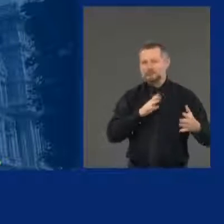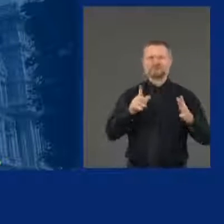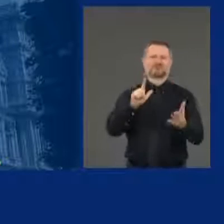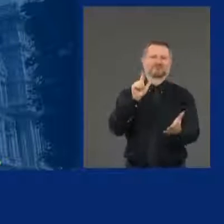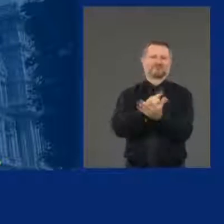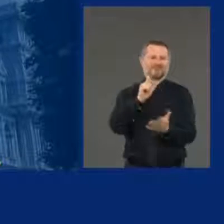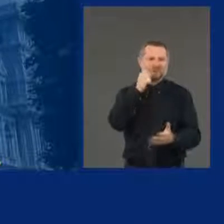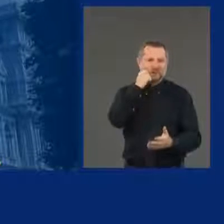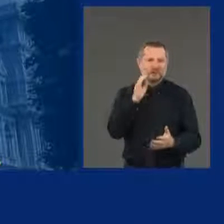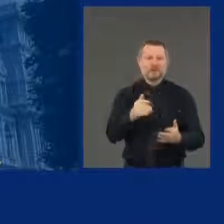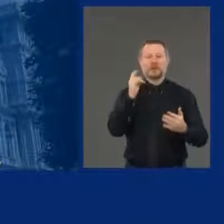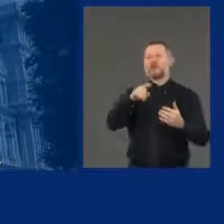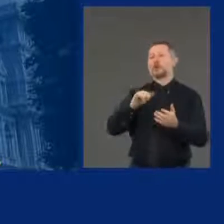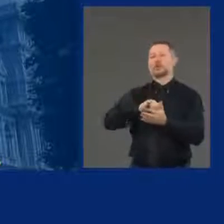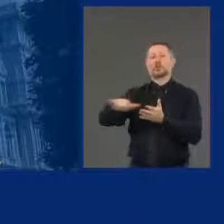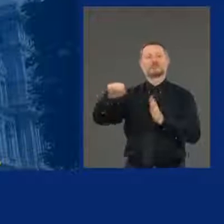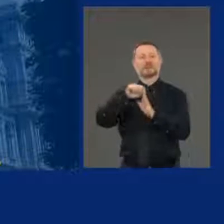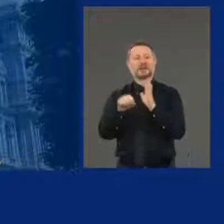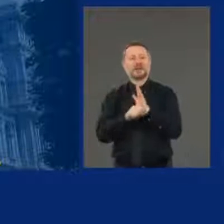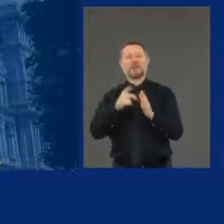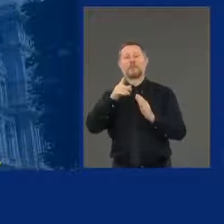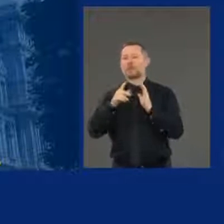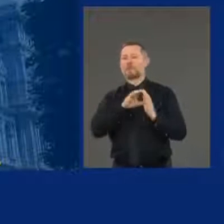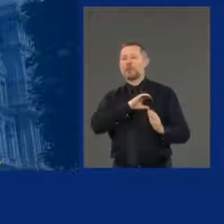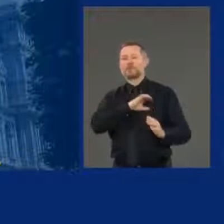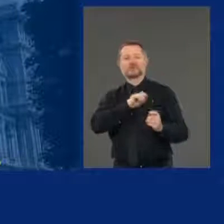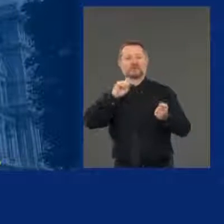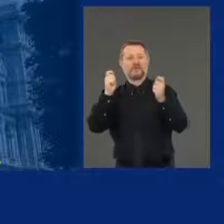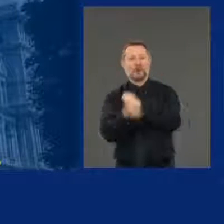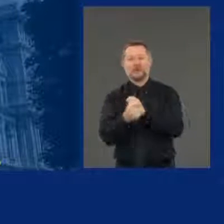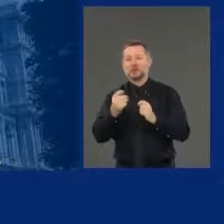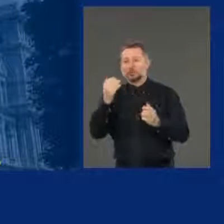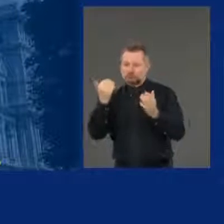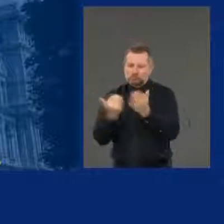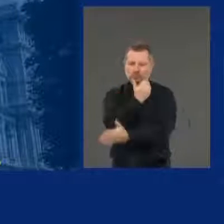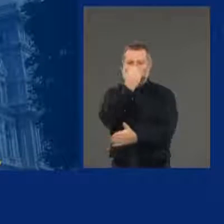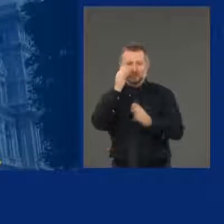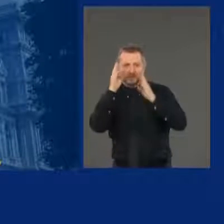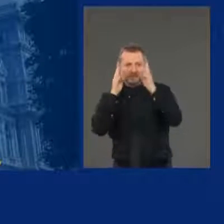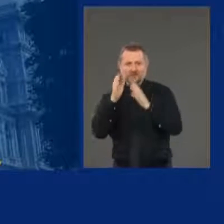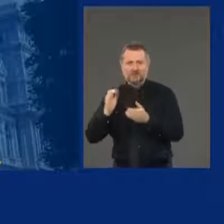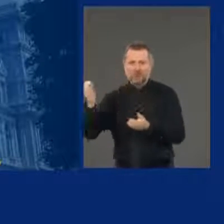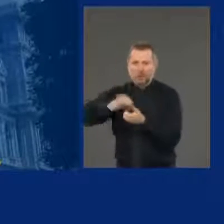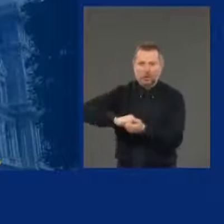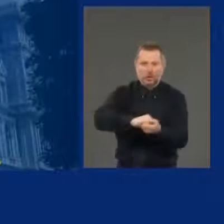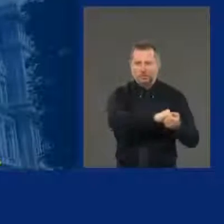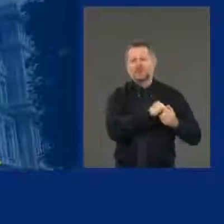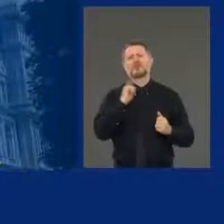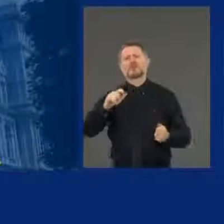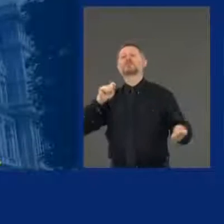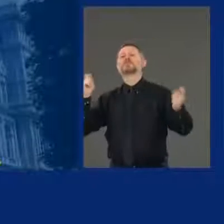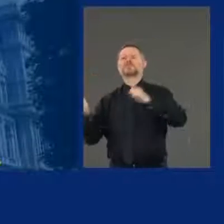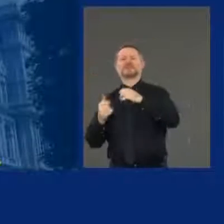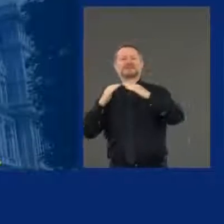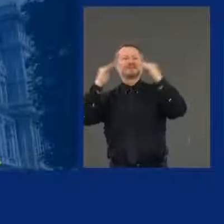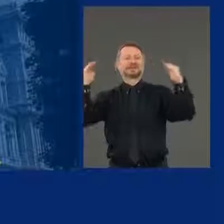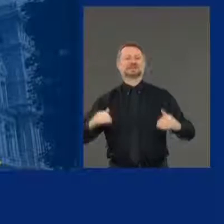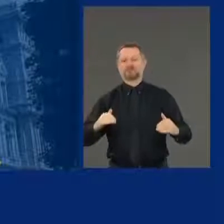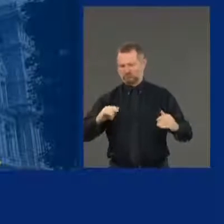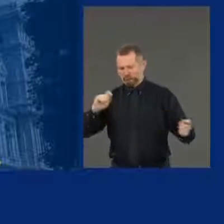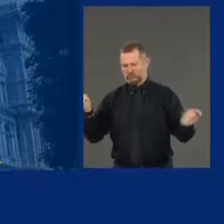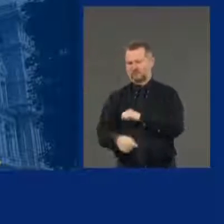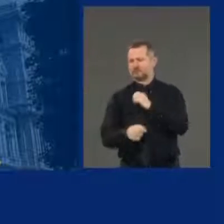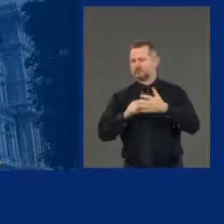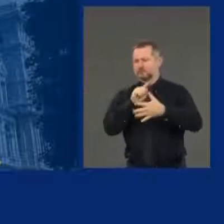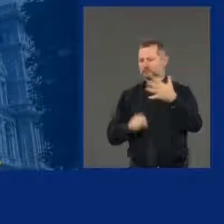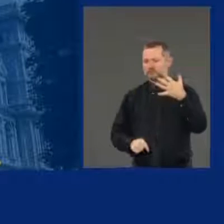Collaborative, which is the vehicle that is going to make institutional change in this state. We